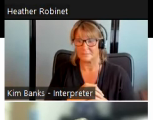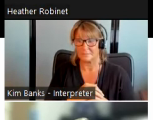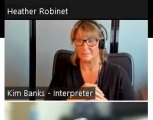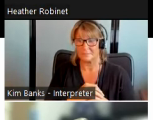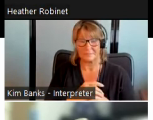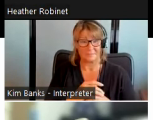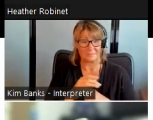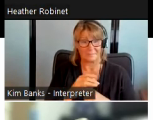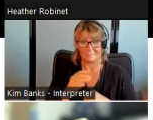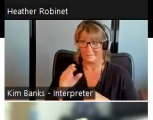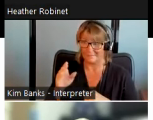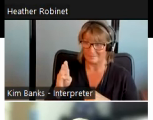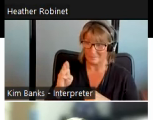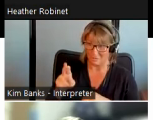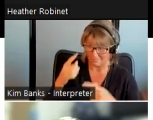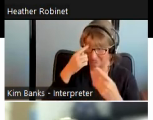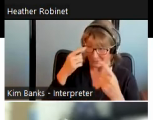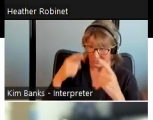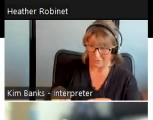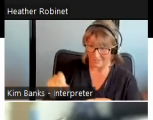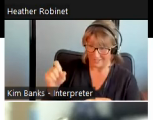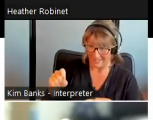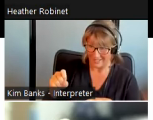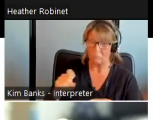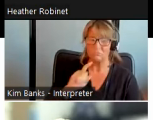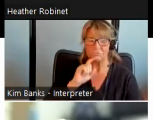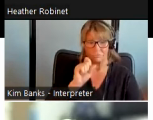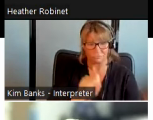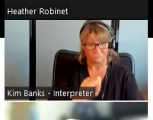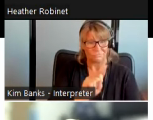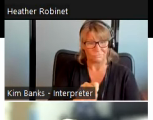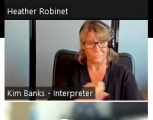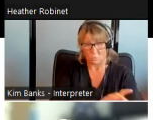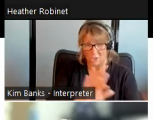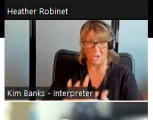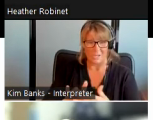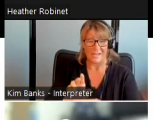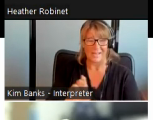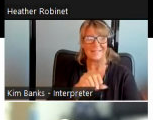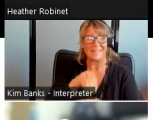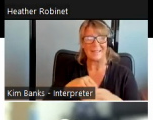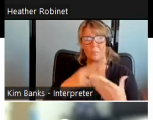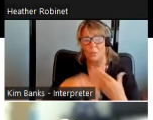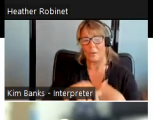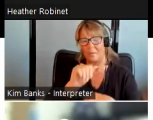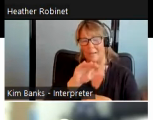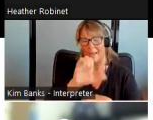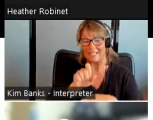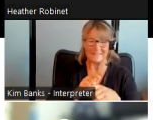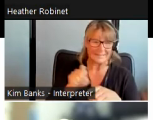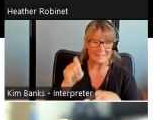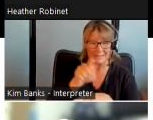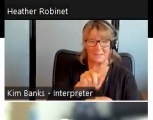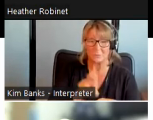agree? yes, we definitely would do that in ace distance. That's happened to us a couple of times. So that's the best